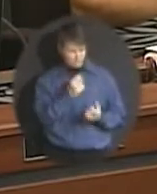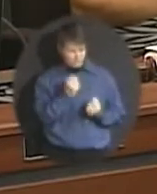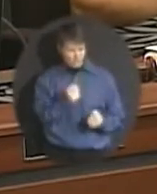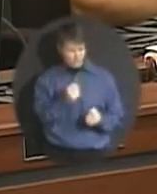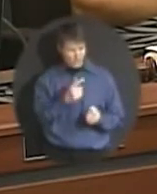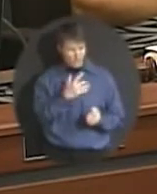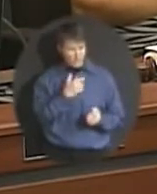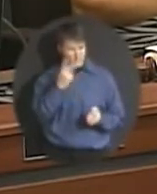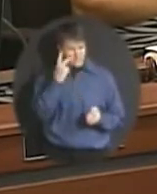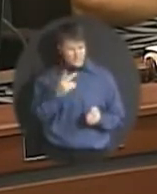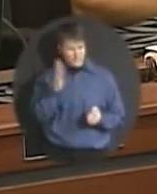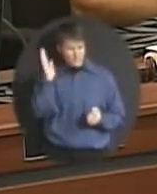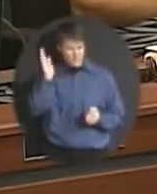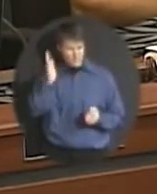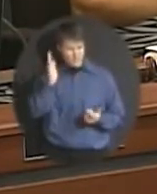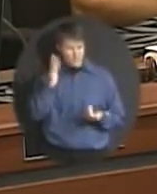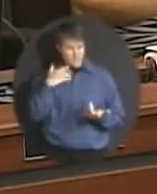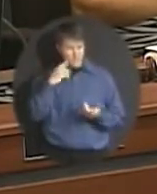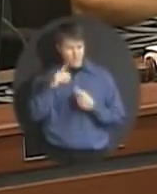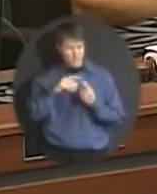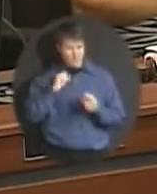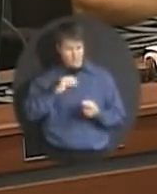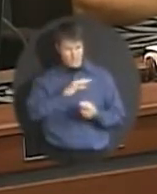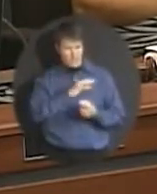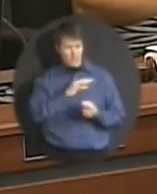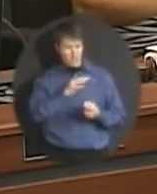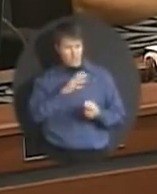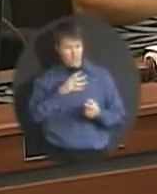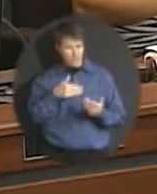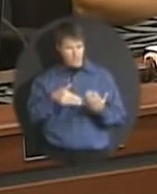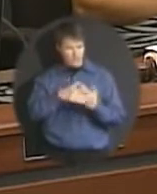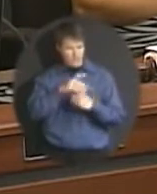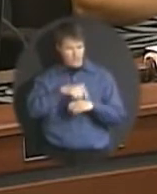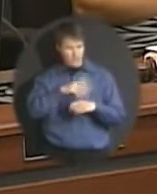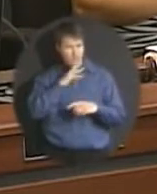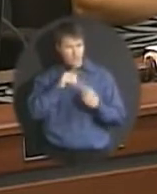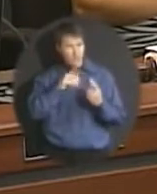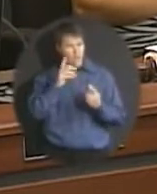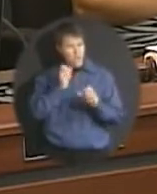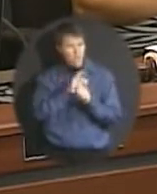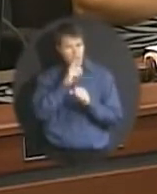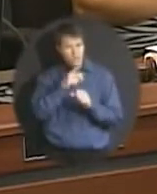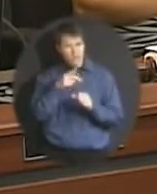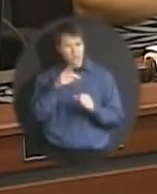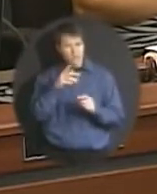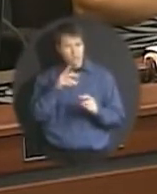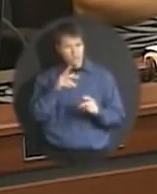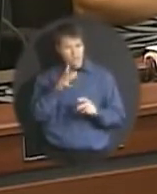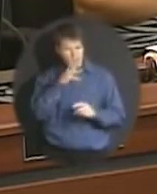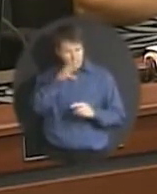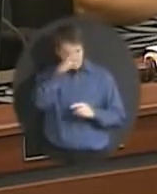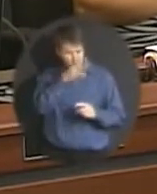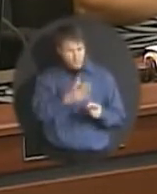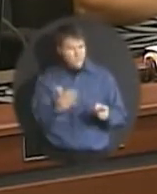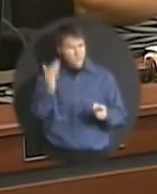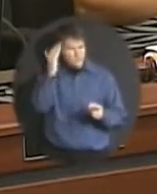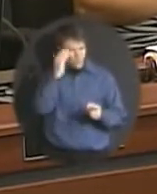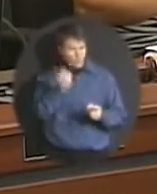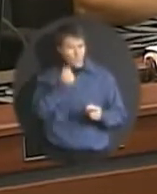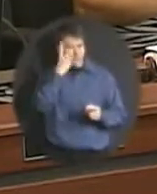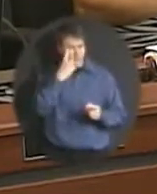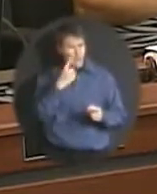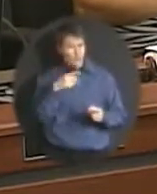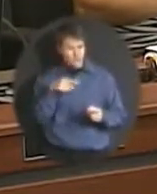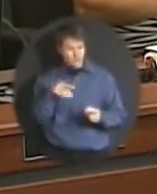I would like to see a presentation by staff next week talking about this, so we get it out to the public and so they know what this is and that